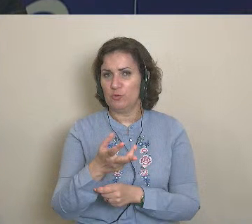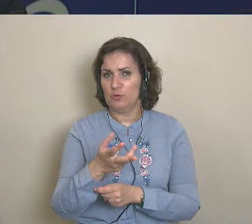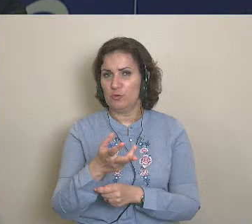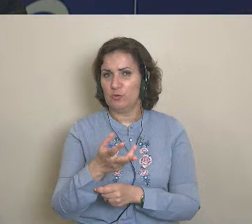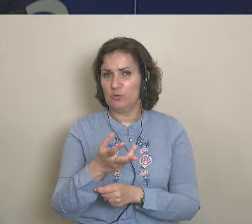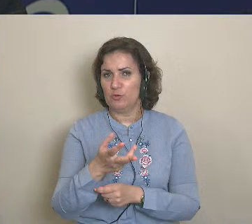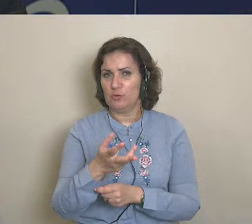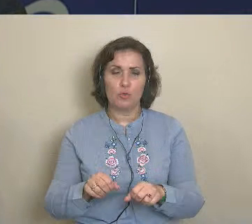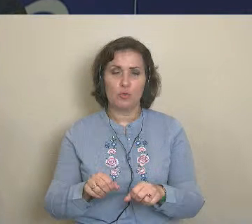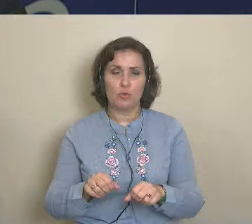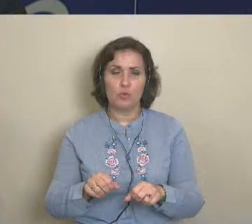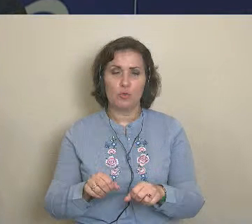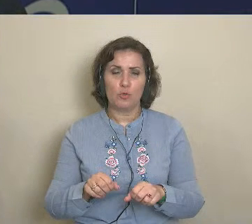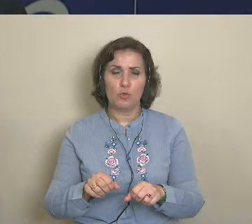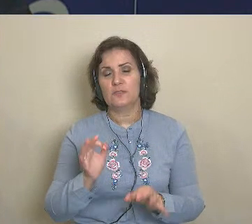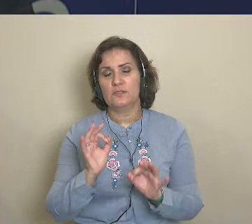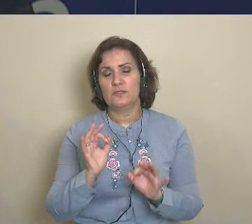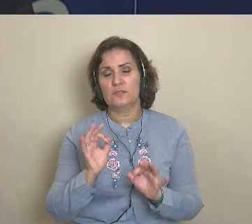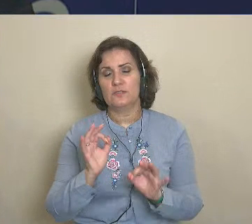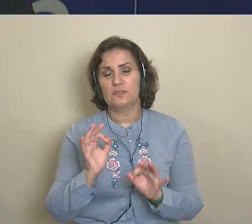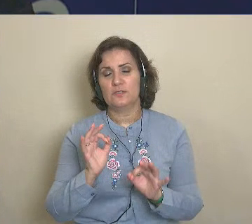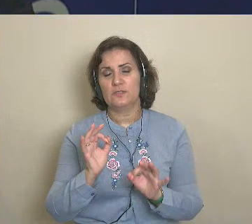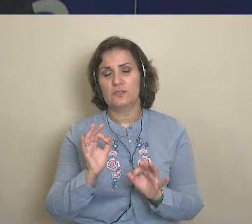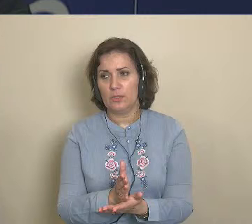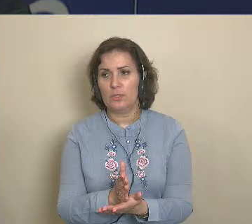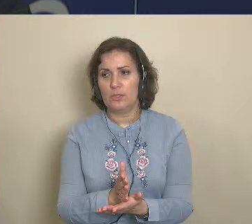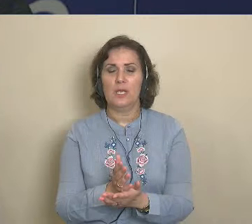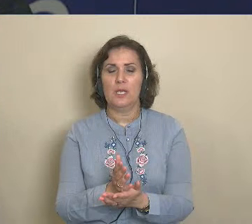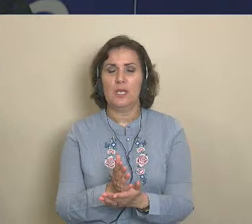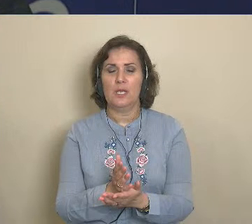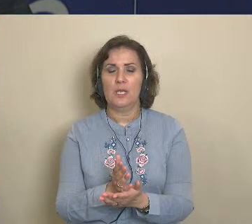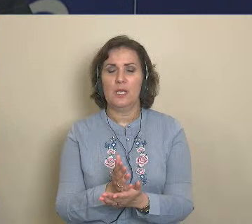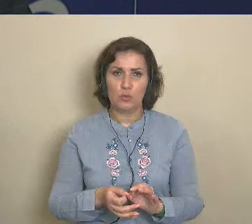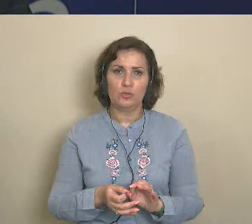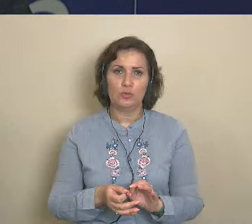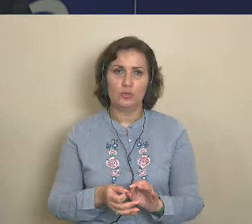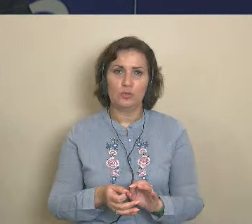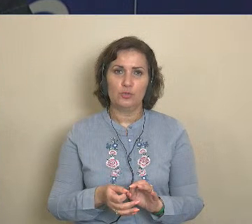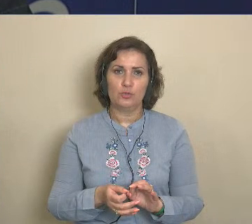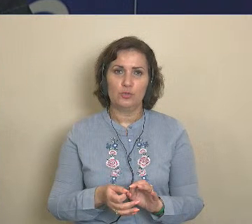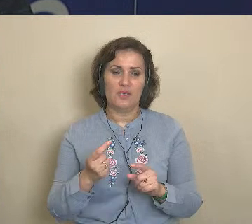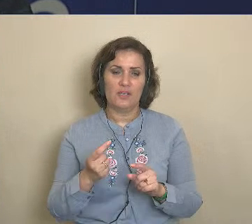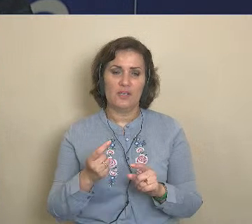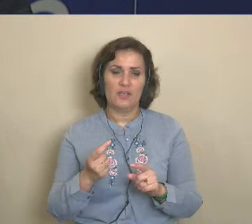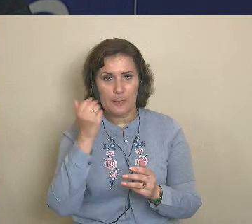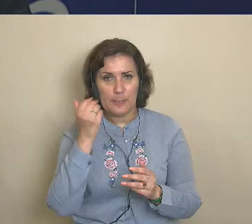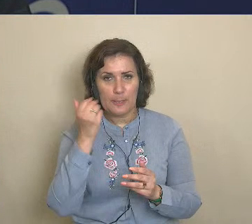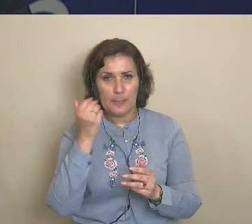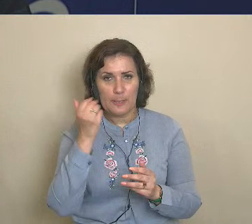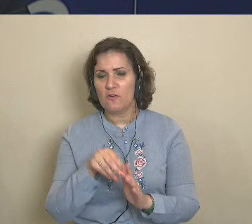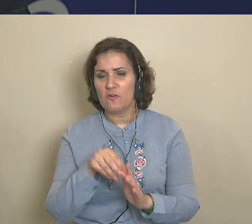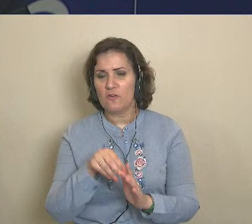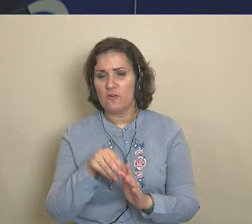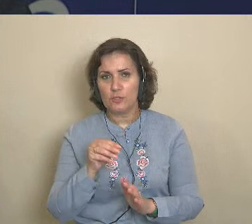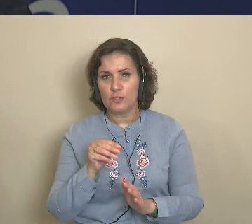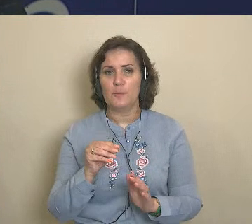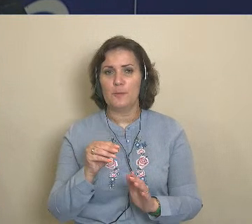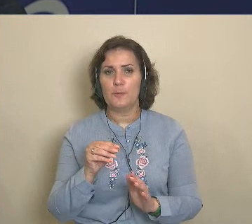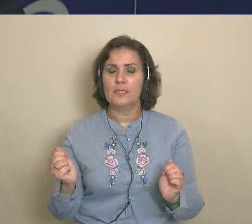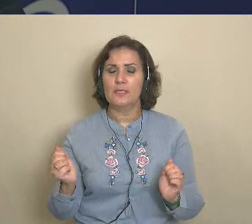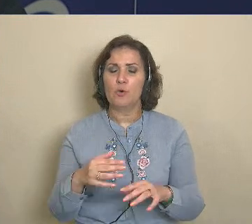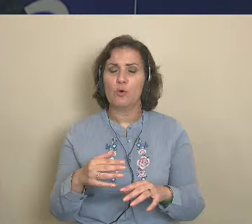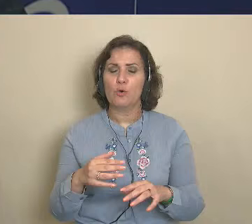there are very few judges and they cannot administer justice. So there are difficulties in this area. We should not forget that